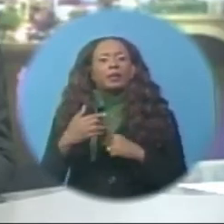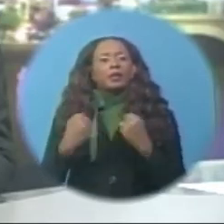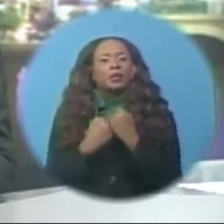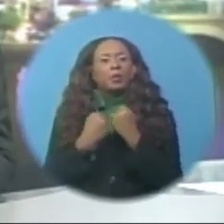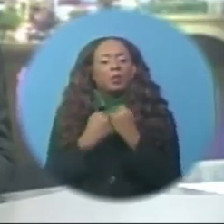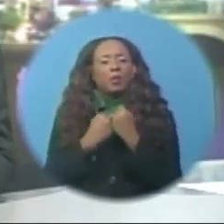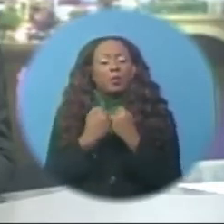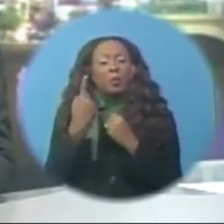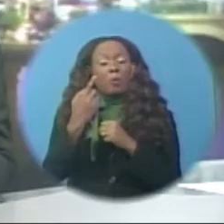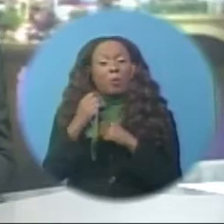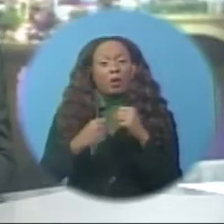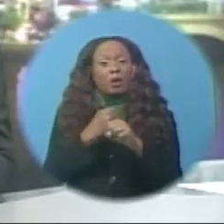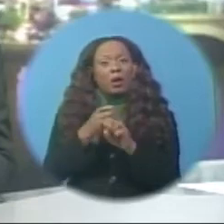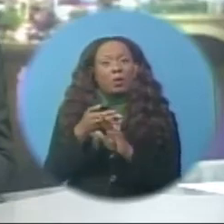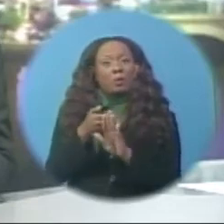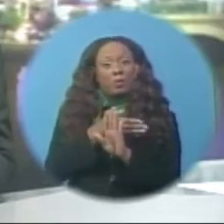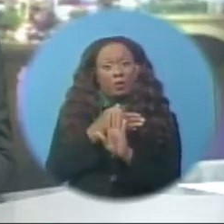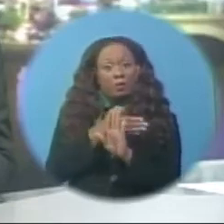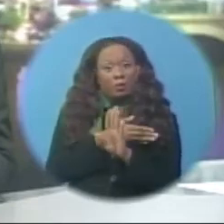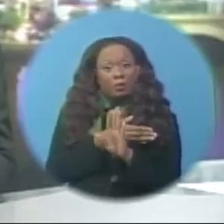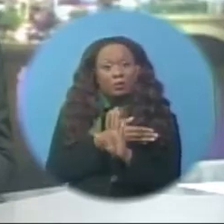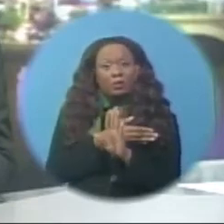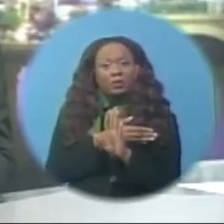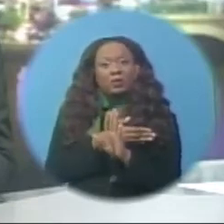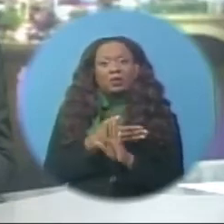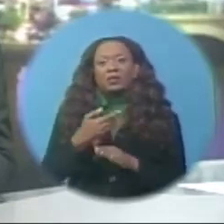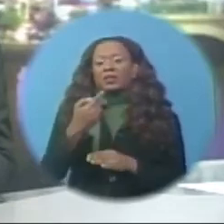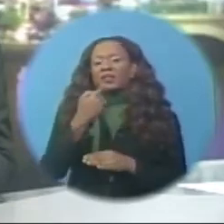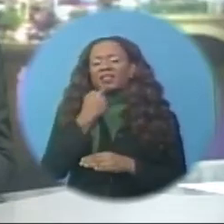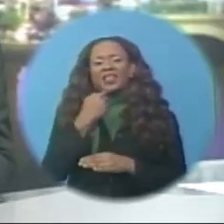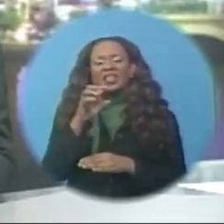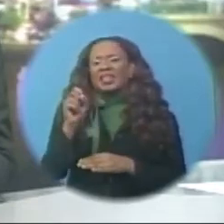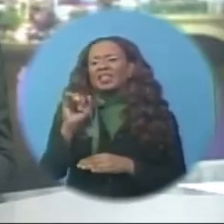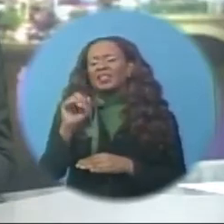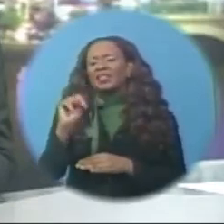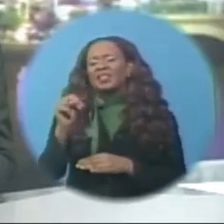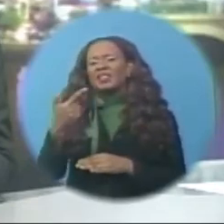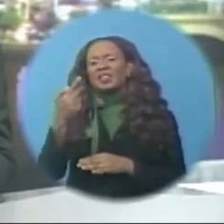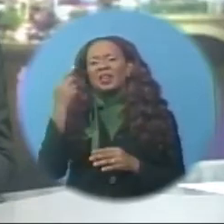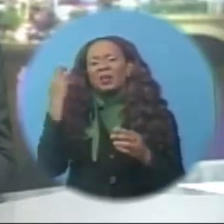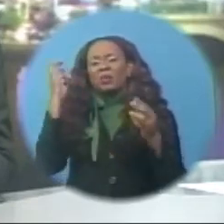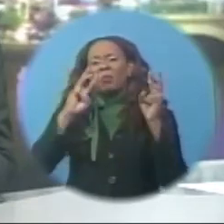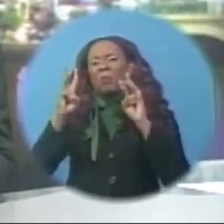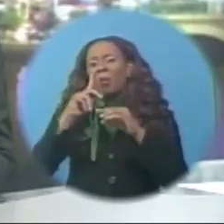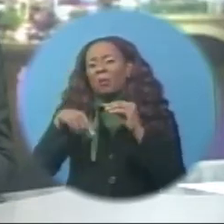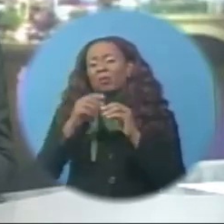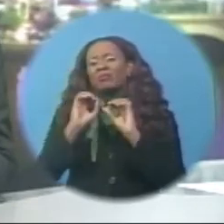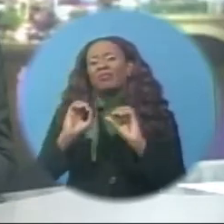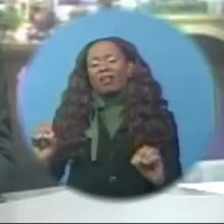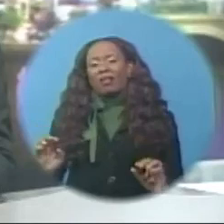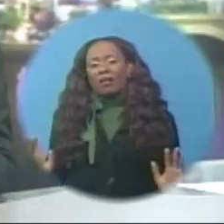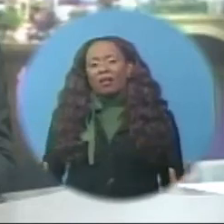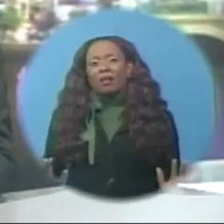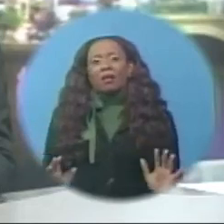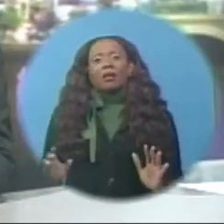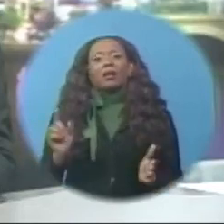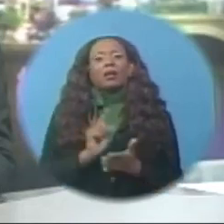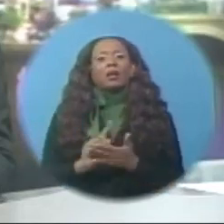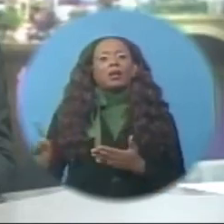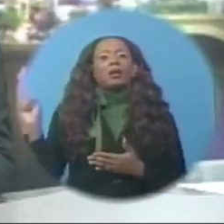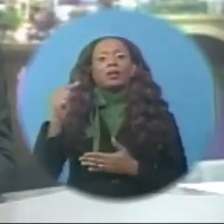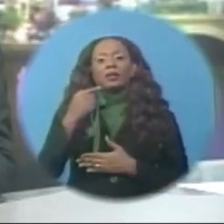scheduled date for the election of the party leader, has dismissed Singh's concerns. In a statement last week, the UNC said that